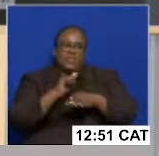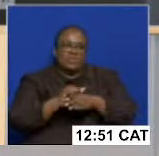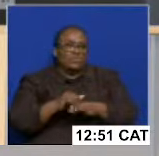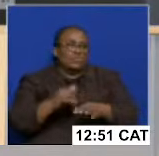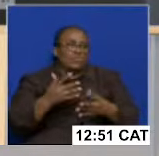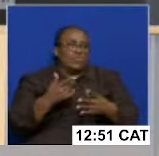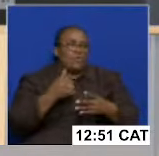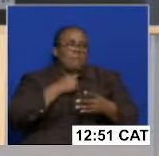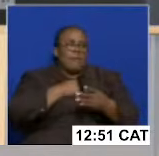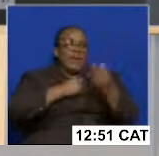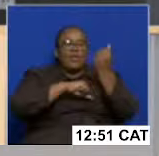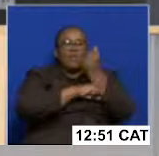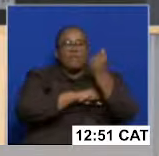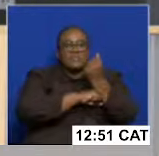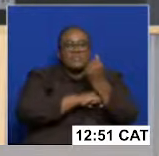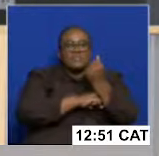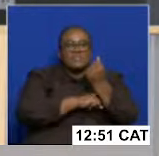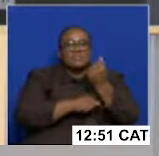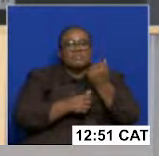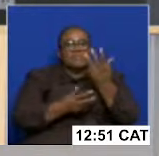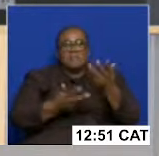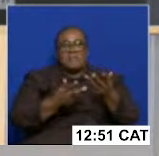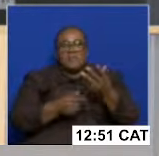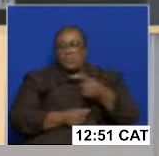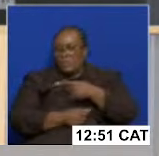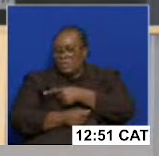looking for me.